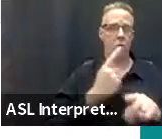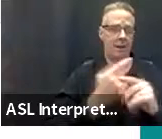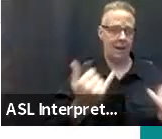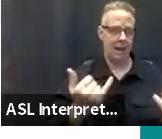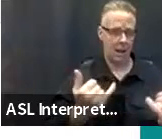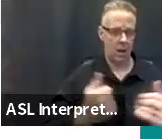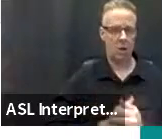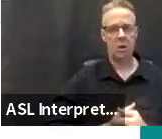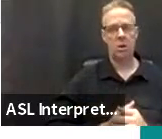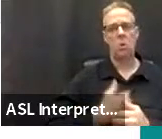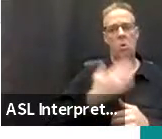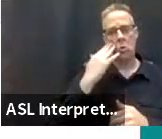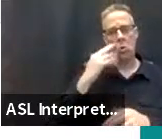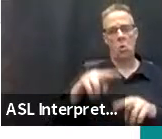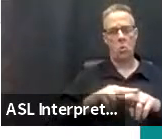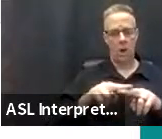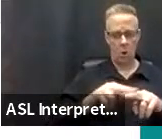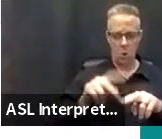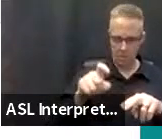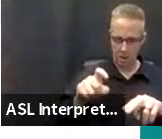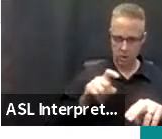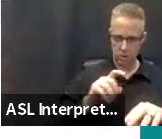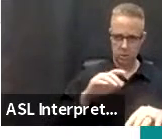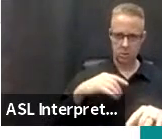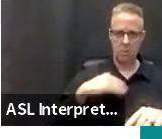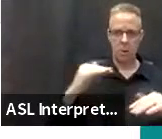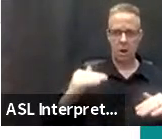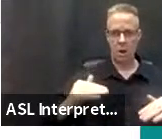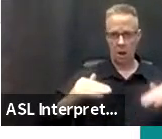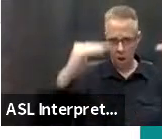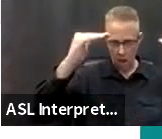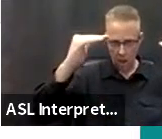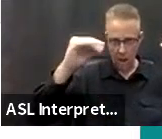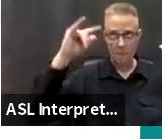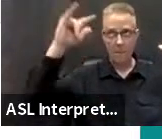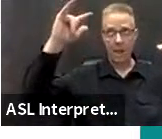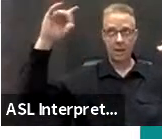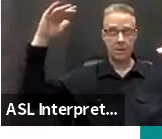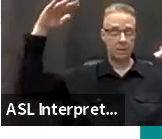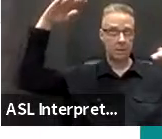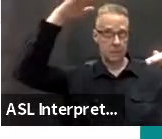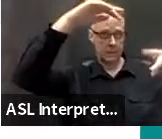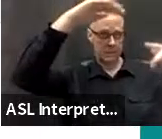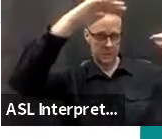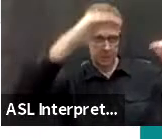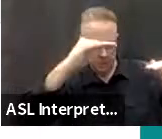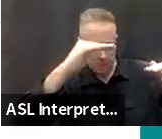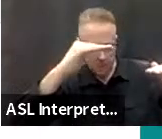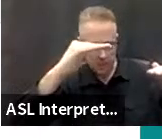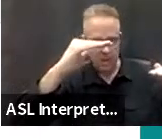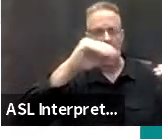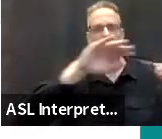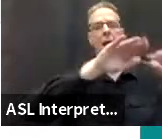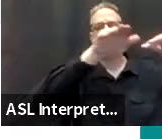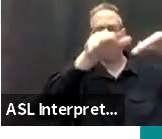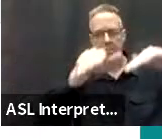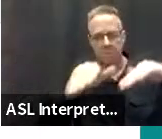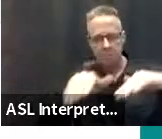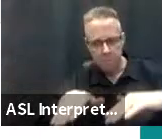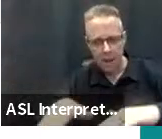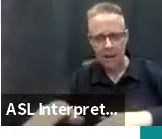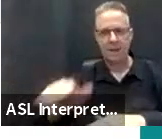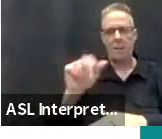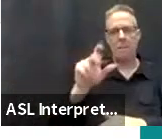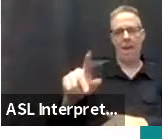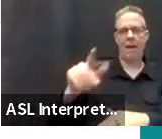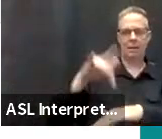clear the railroad and then dodge the planes overhead, and then we have to land this thing back down to grade, right?